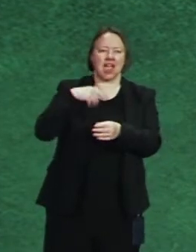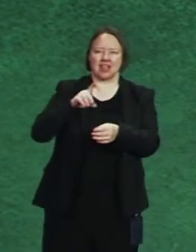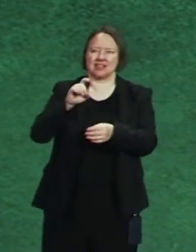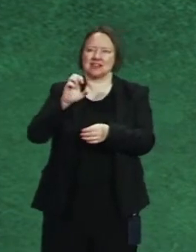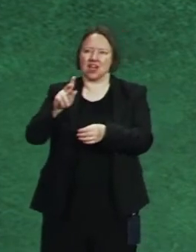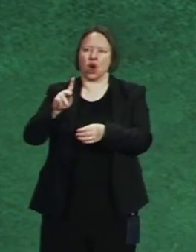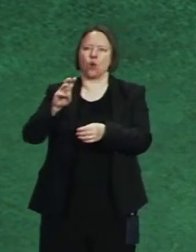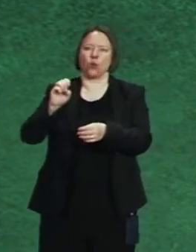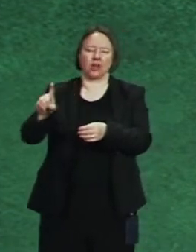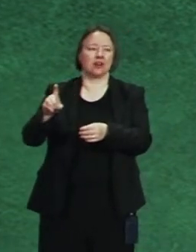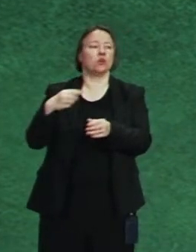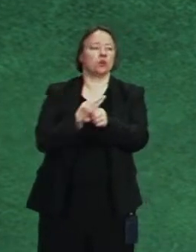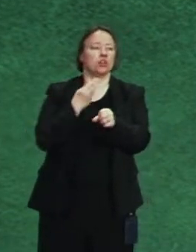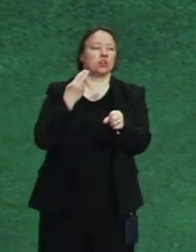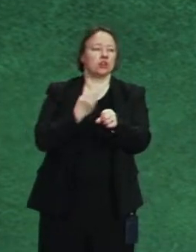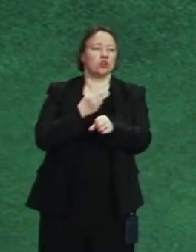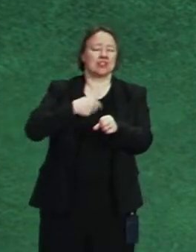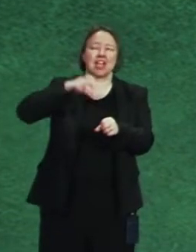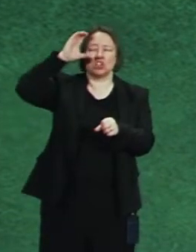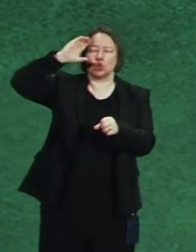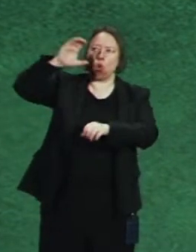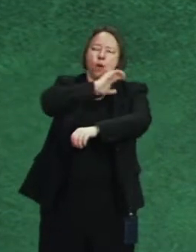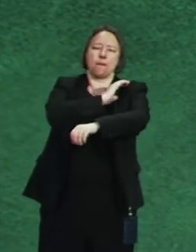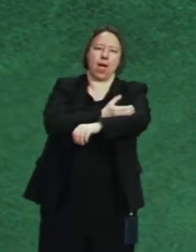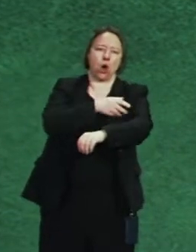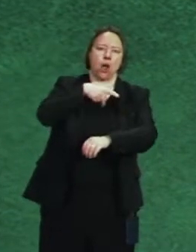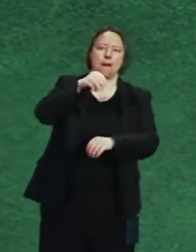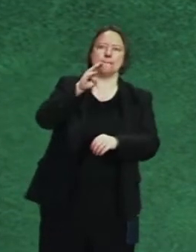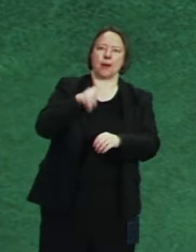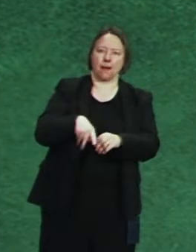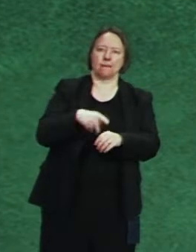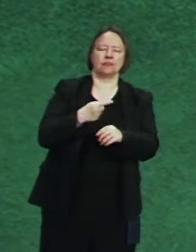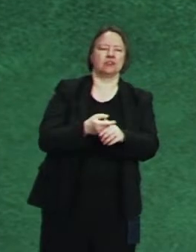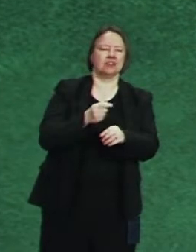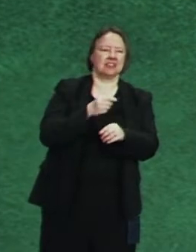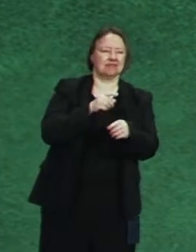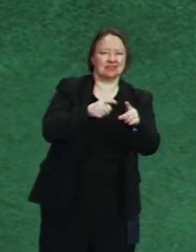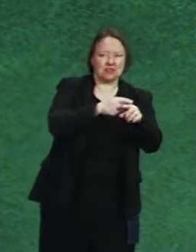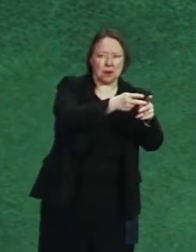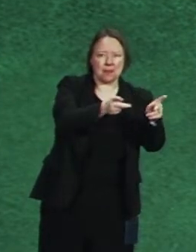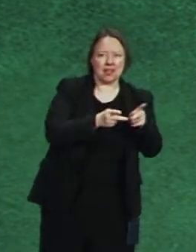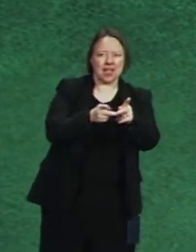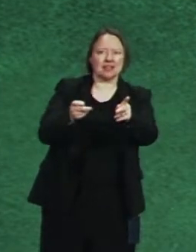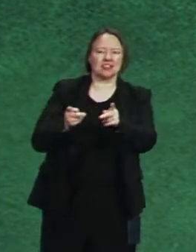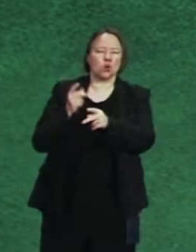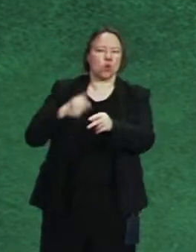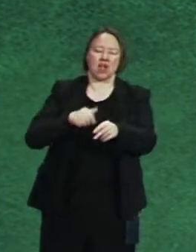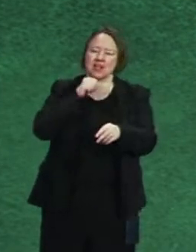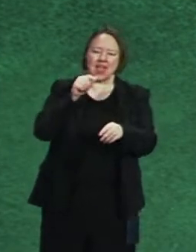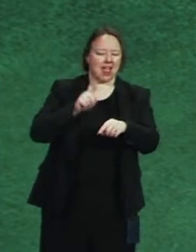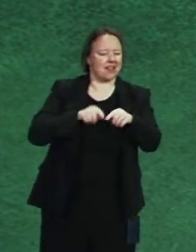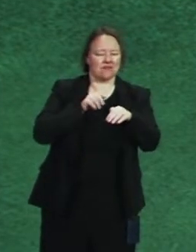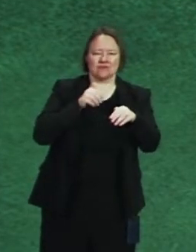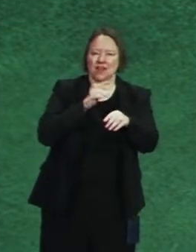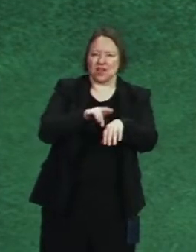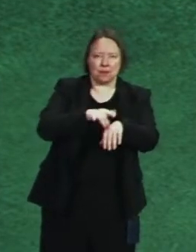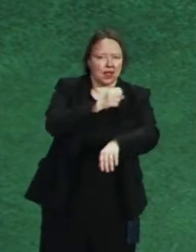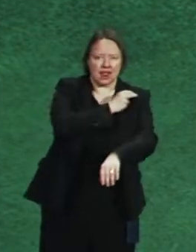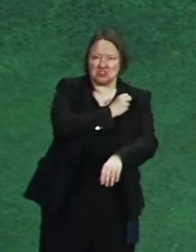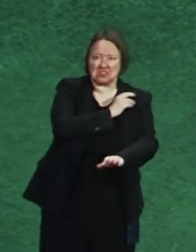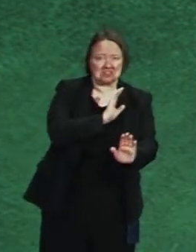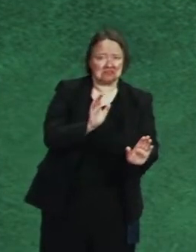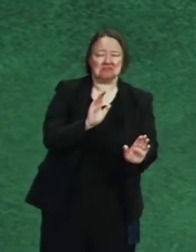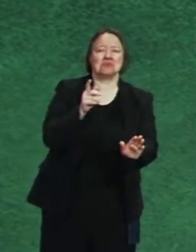use a solar-powered pump, which will help us operate in even the remotest of places where conventional electricity is not available and capitalize